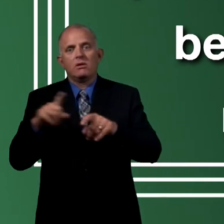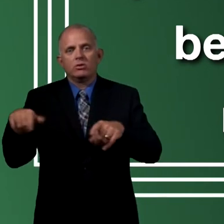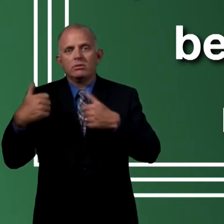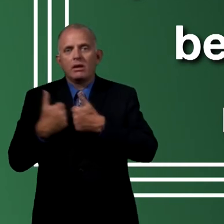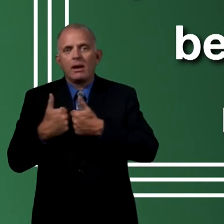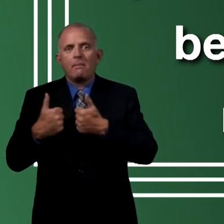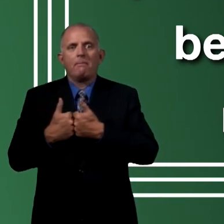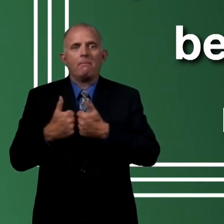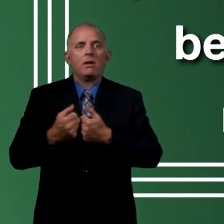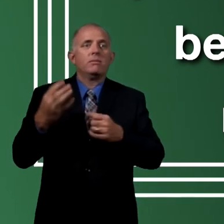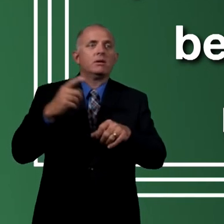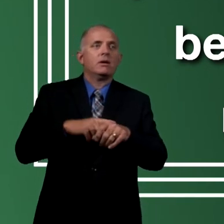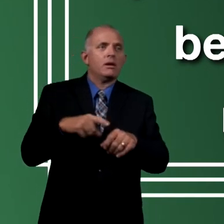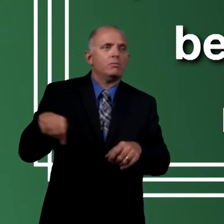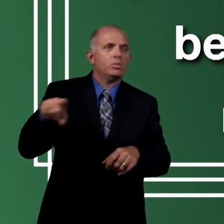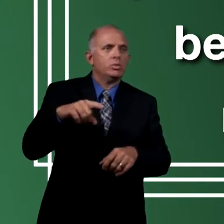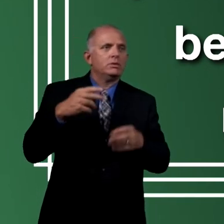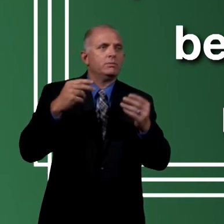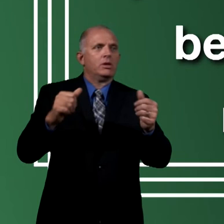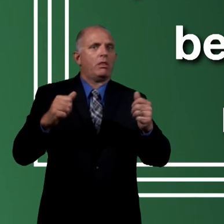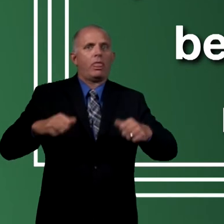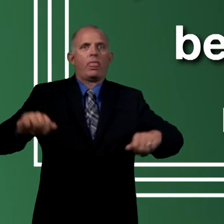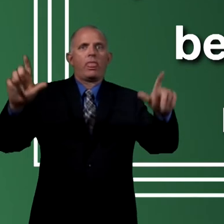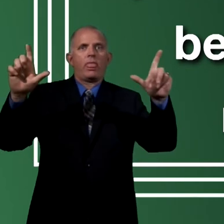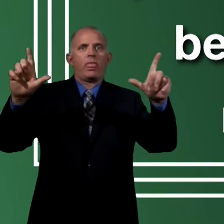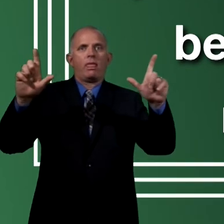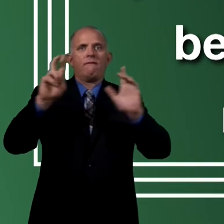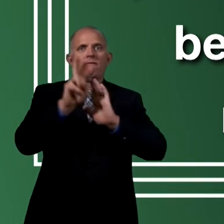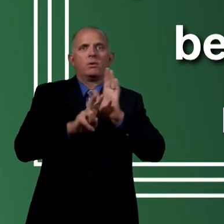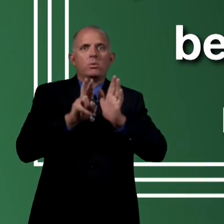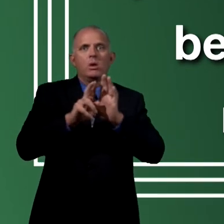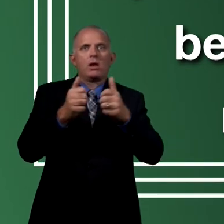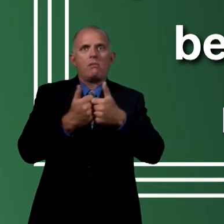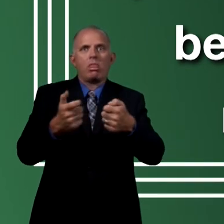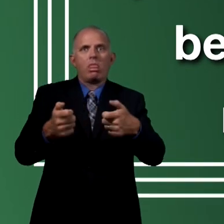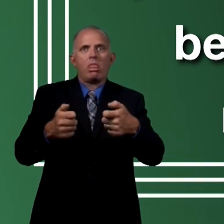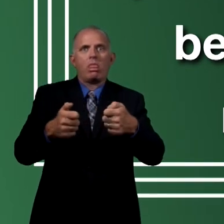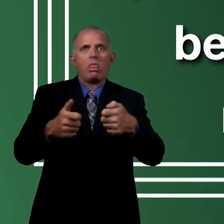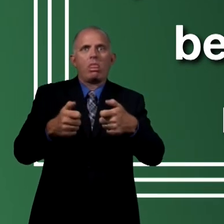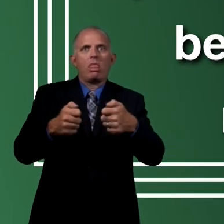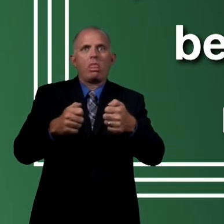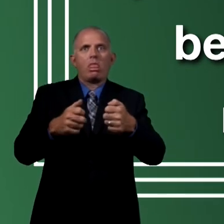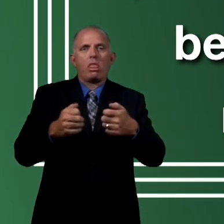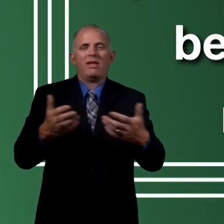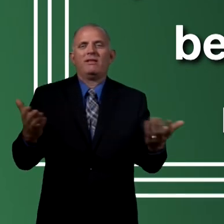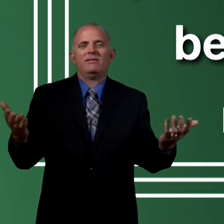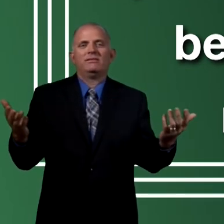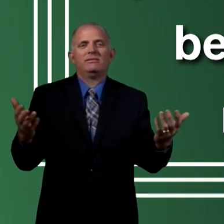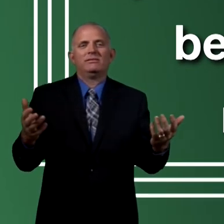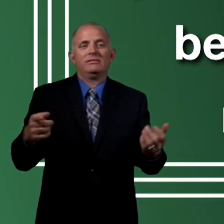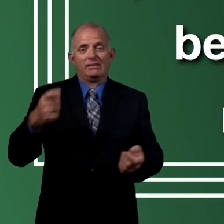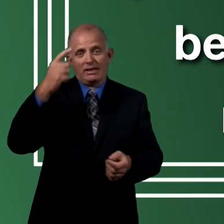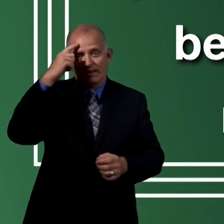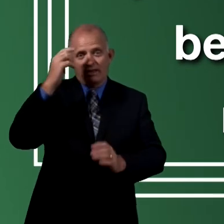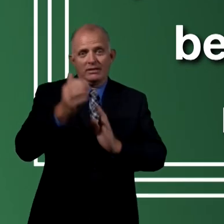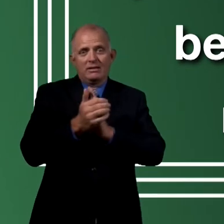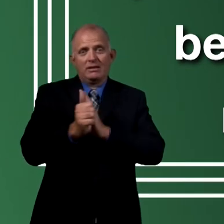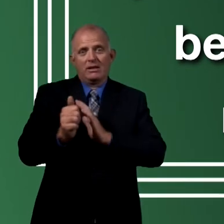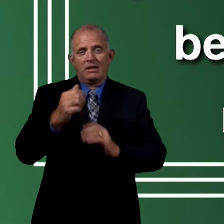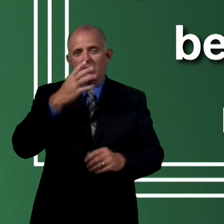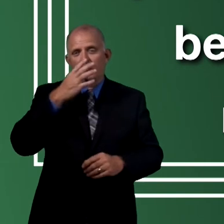much time you spend with a video screen in front of you. Very efficient with that, so you can be very inefficient with the people God